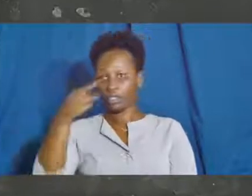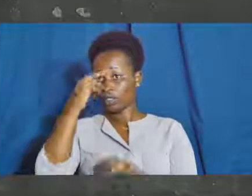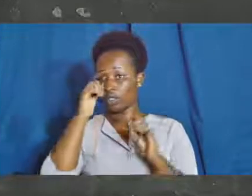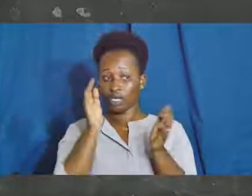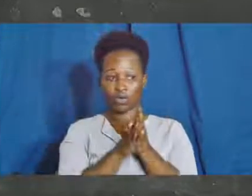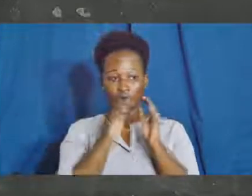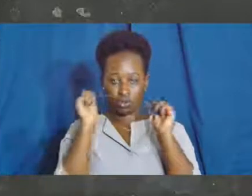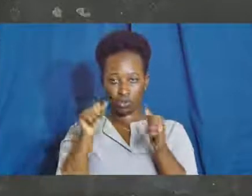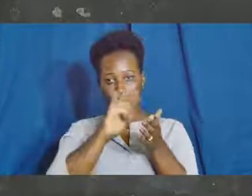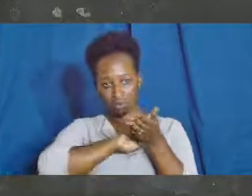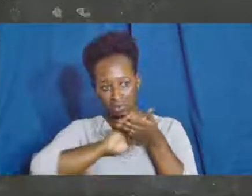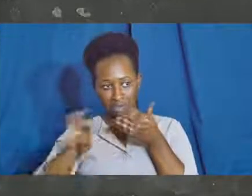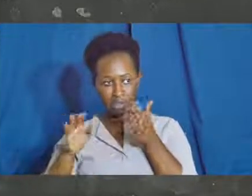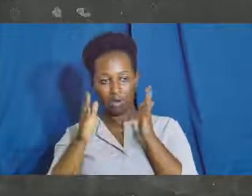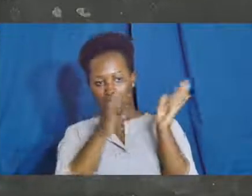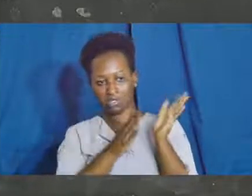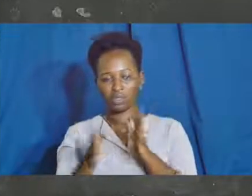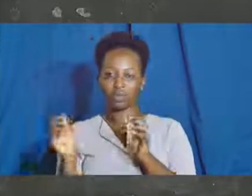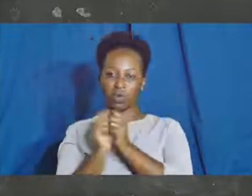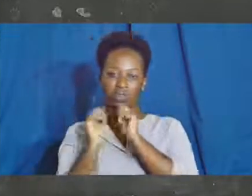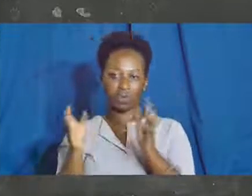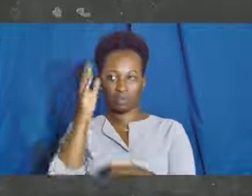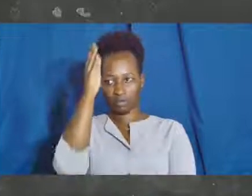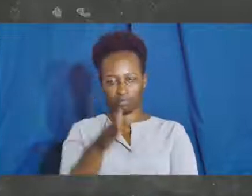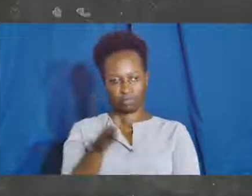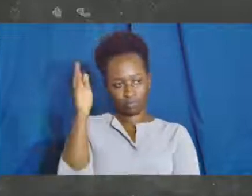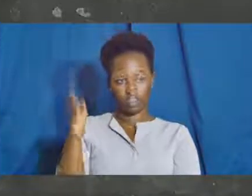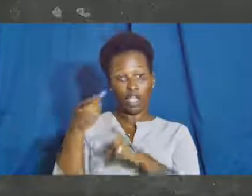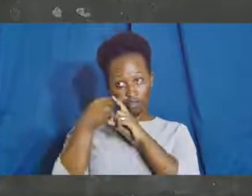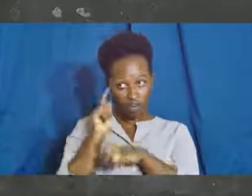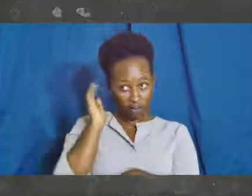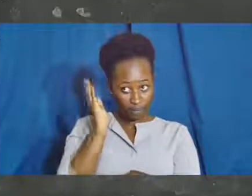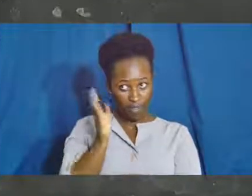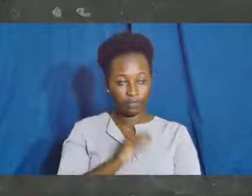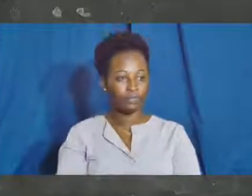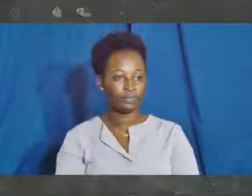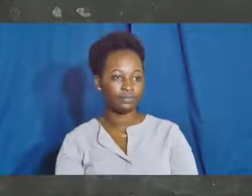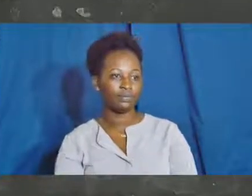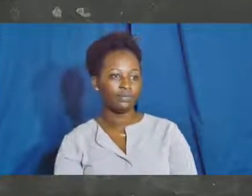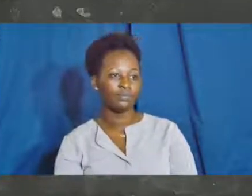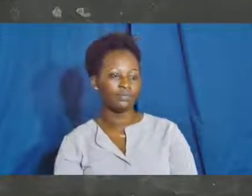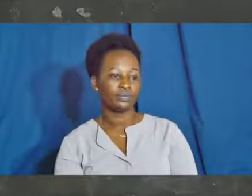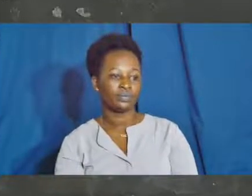well remove them and you prepare without this. So from there,